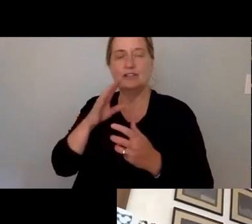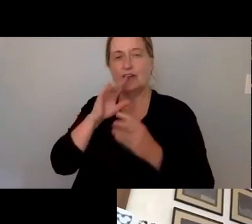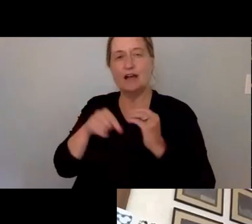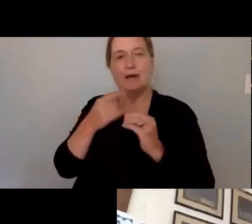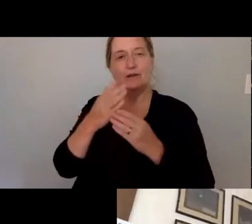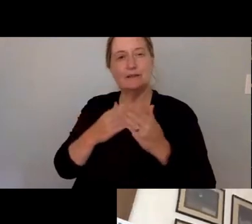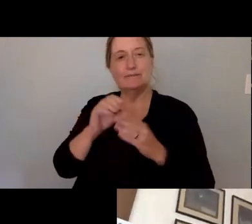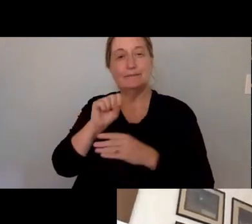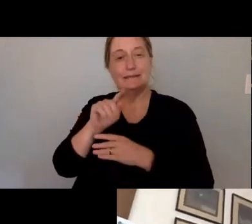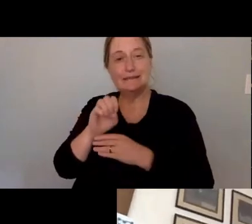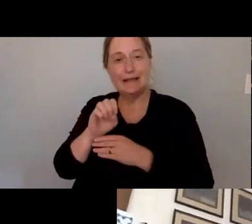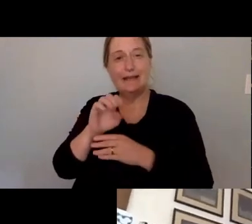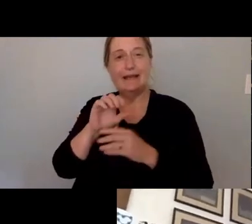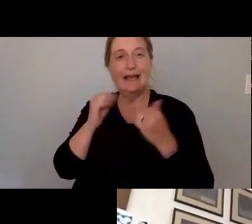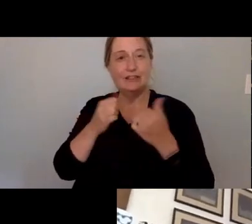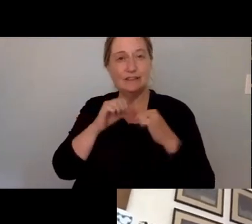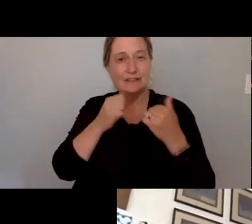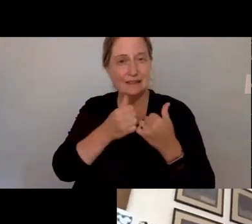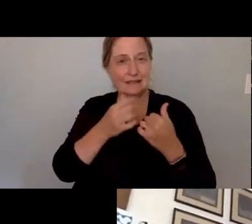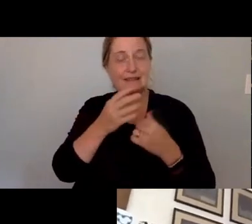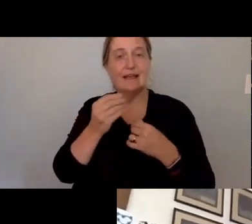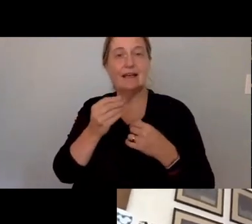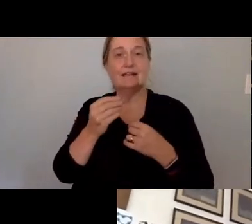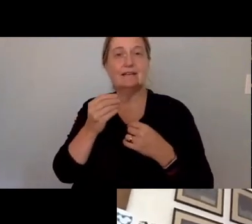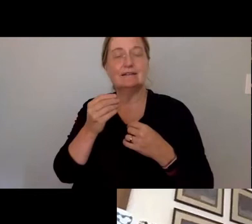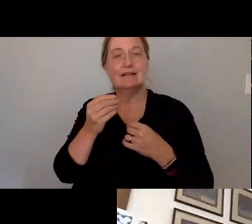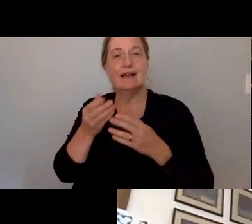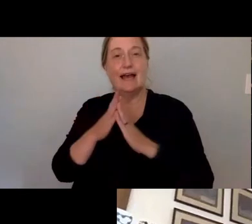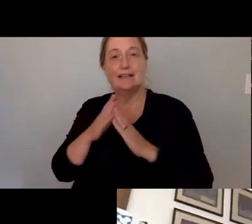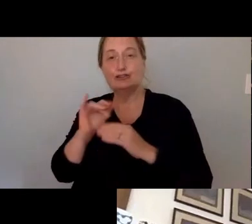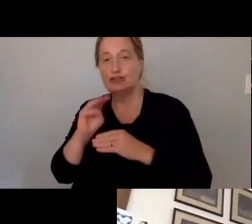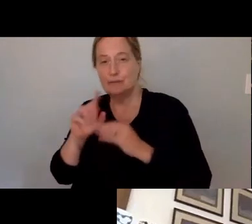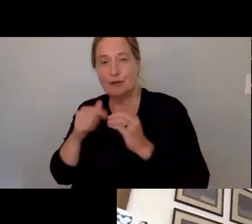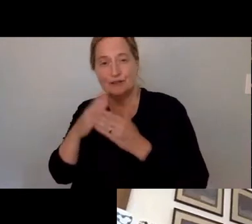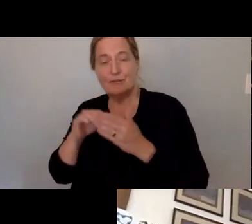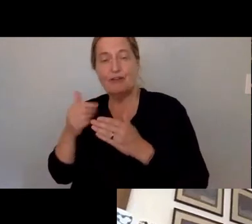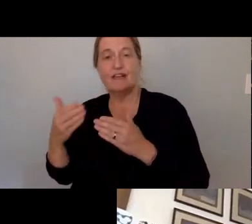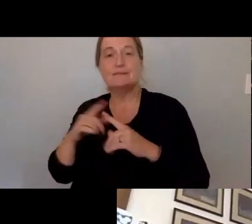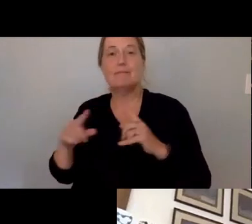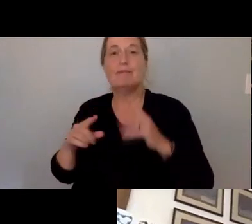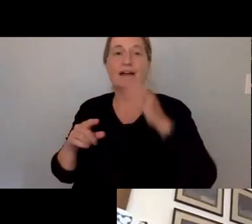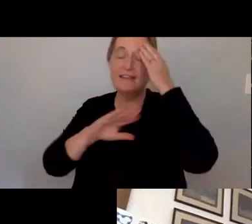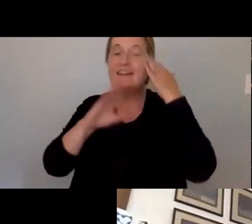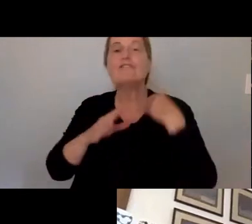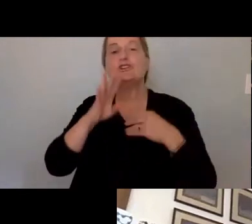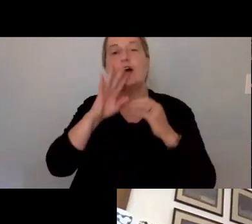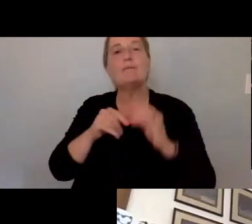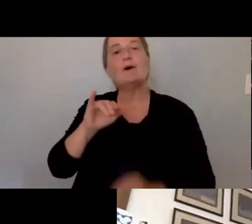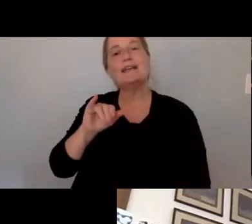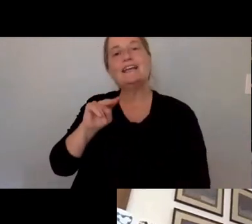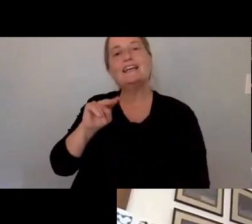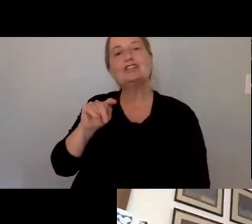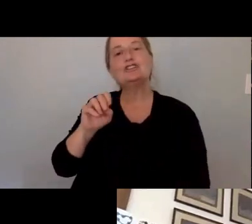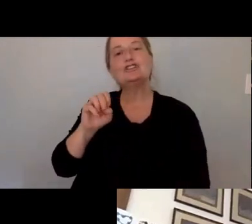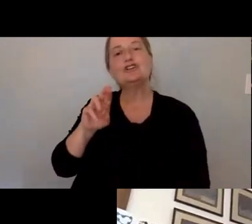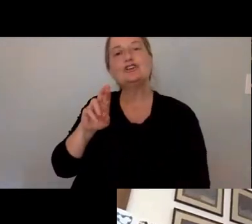vie to Jim on some of the other stuff. But intersectionality is never talked about hardly. And David, you